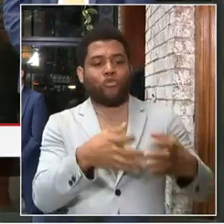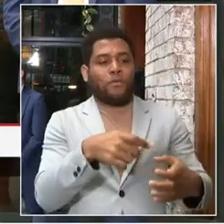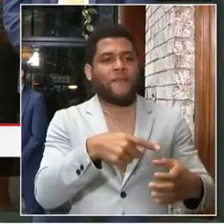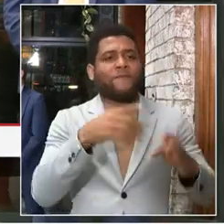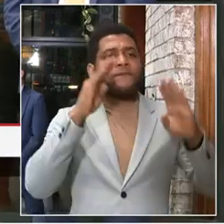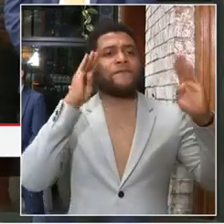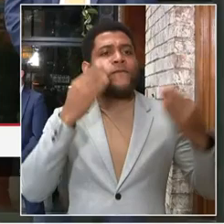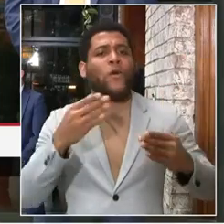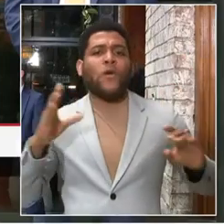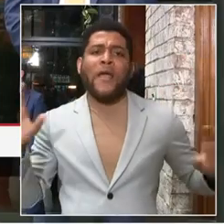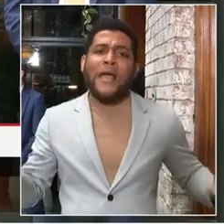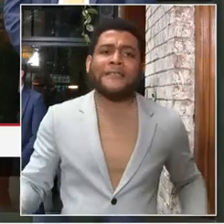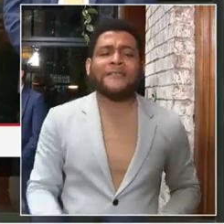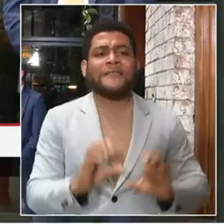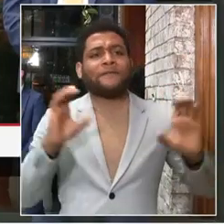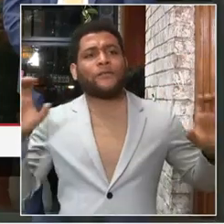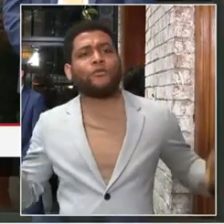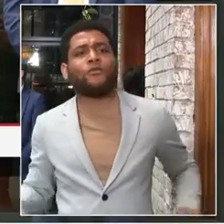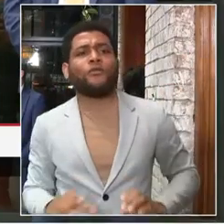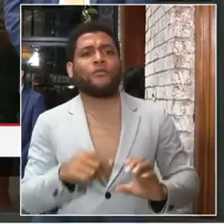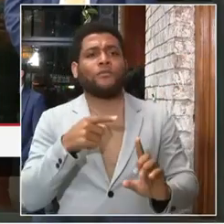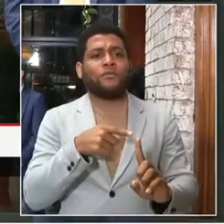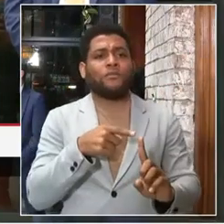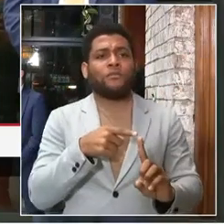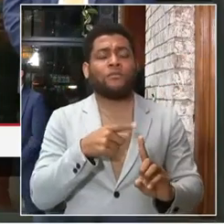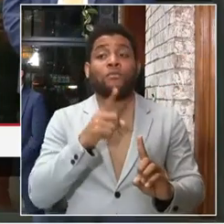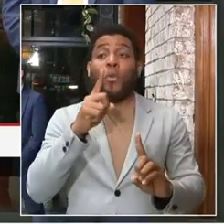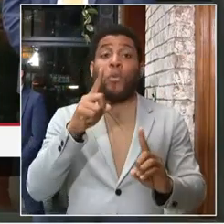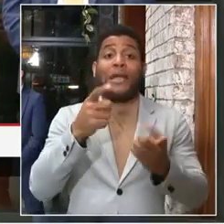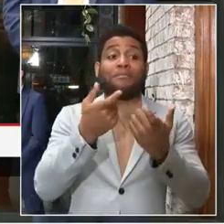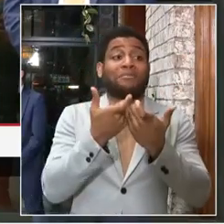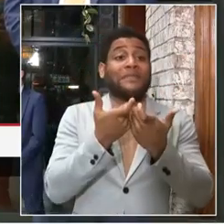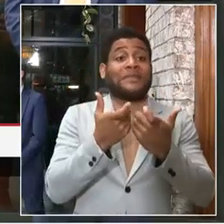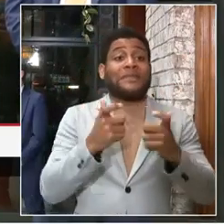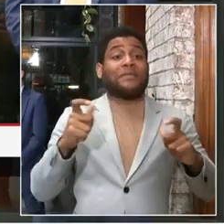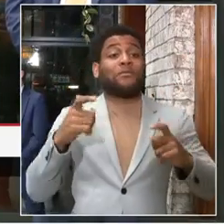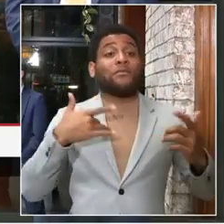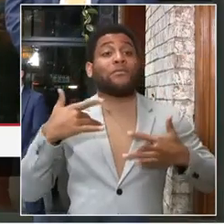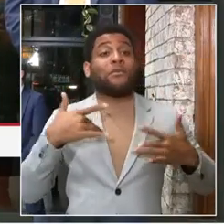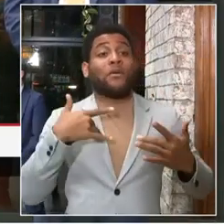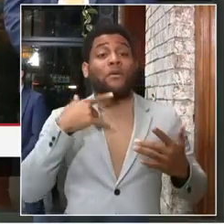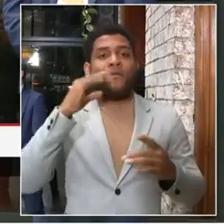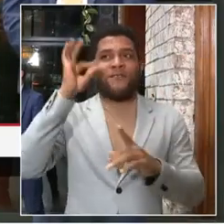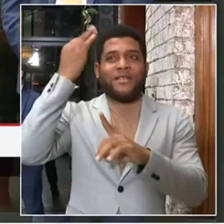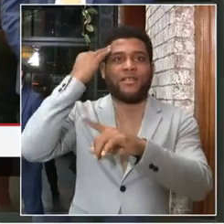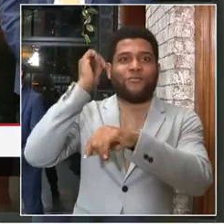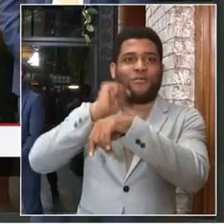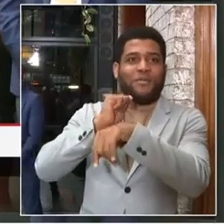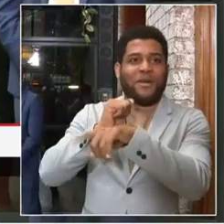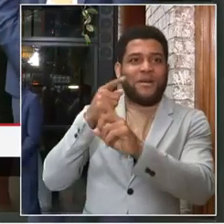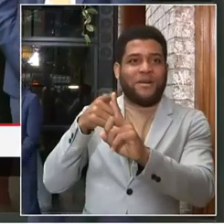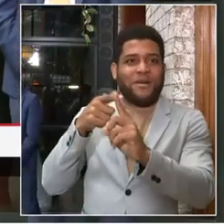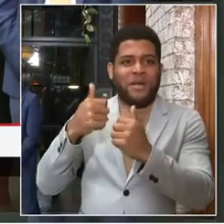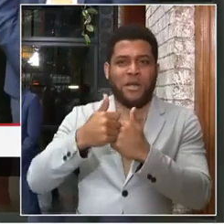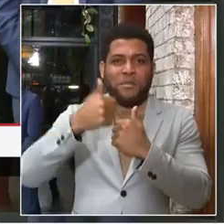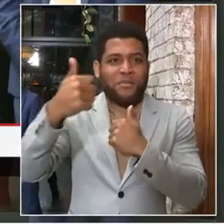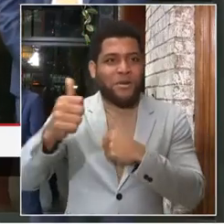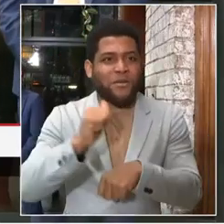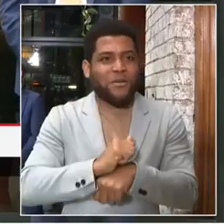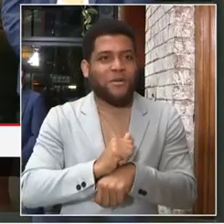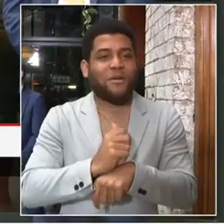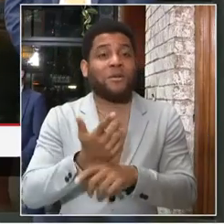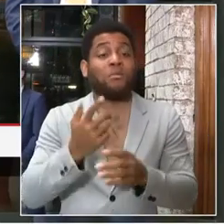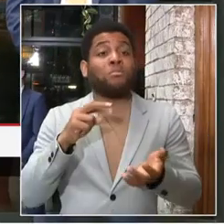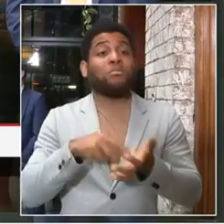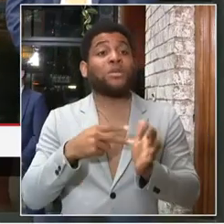of our big concerns with federal workers and other workers and remote work is just fewer people on